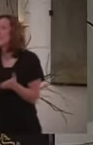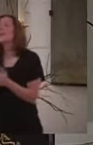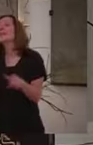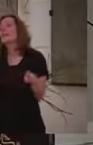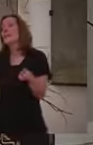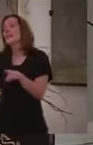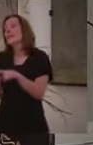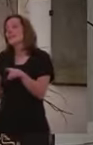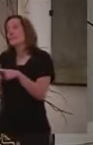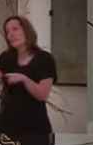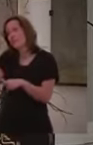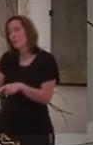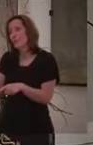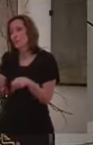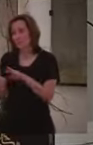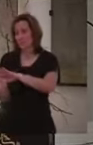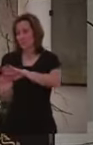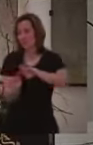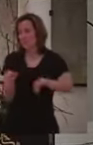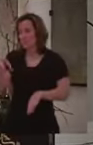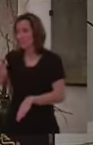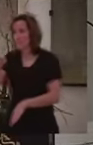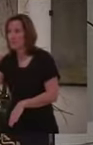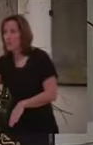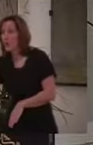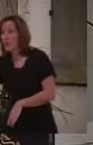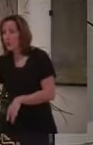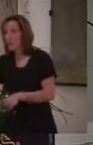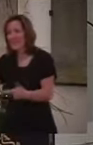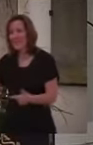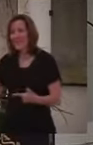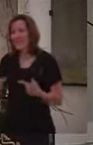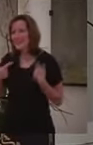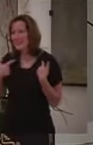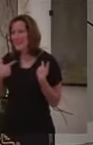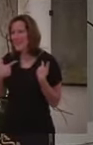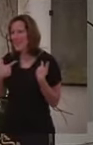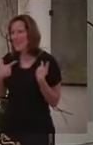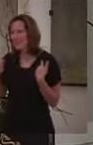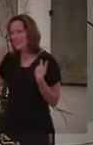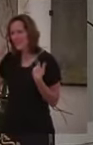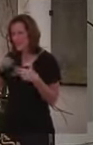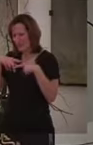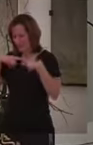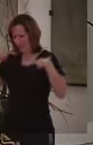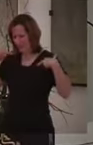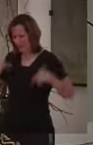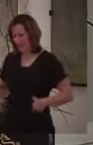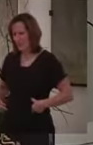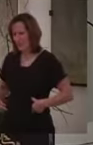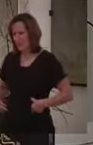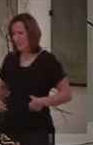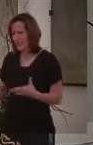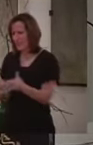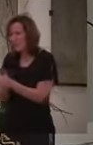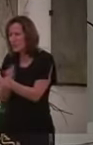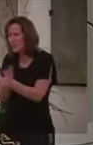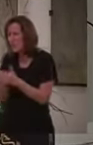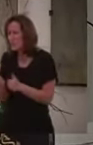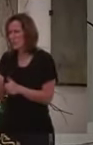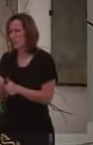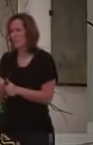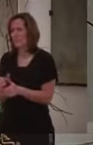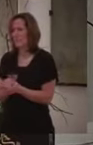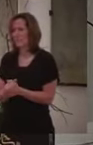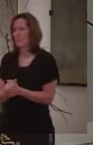That's the same for St. Paul, of course. His life as an esteemed Pharisee and supreme persecutor of